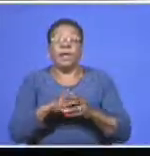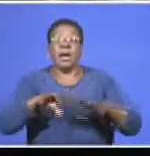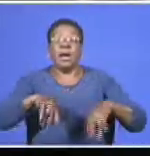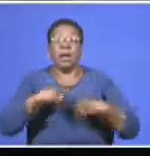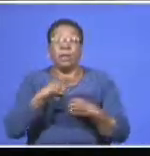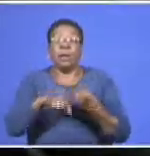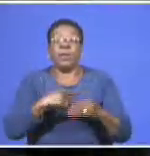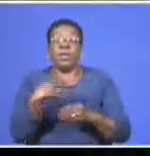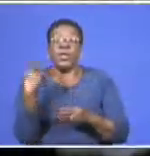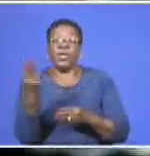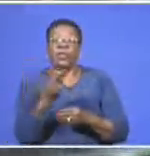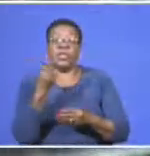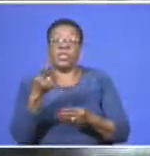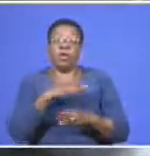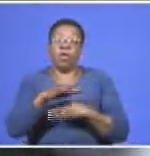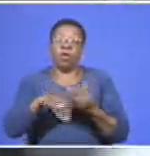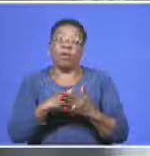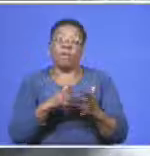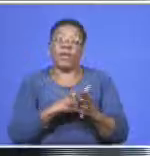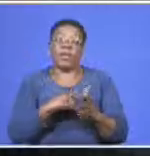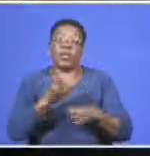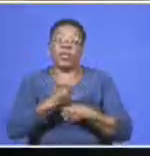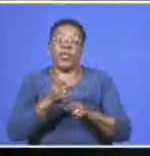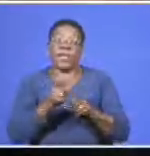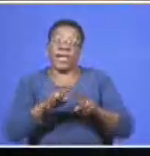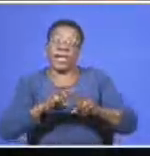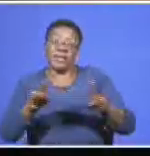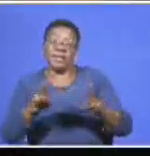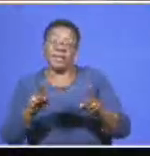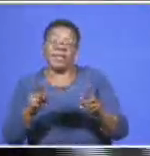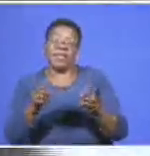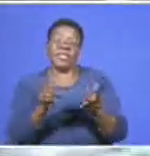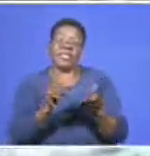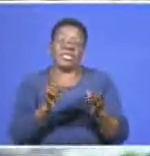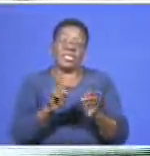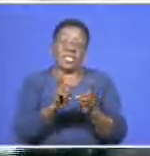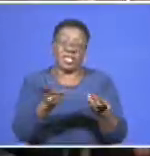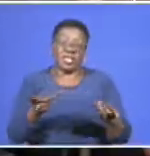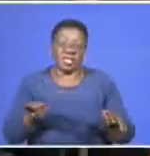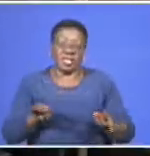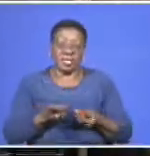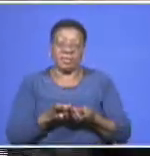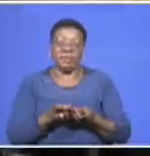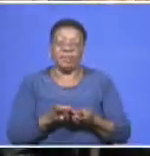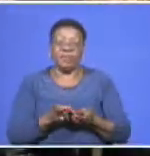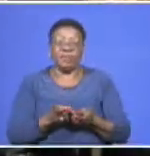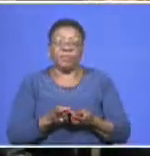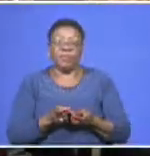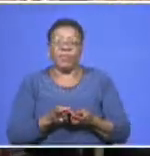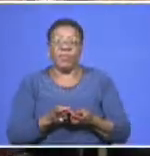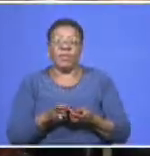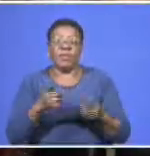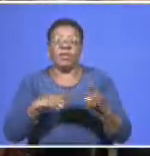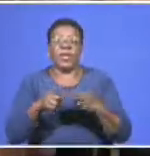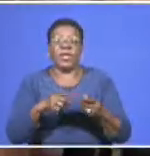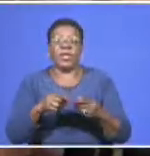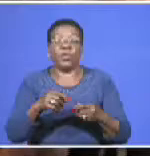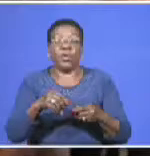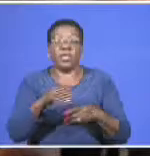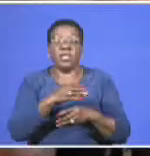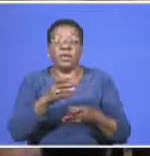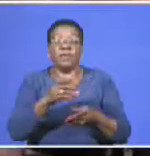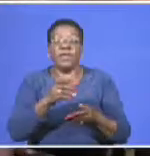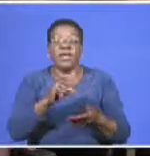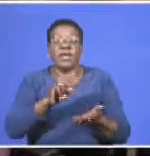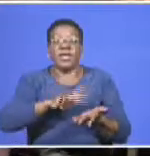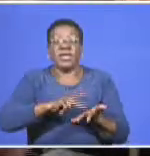about using every morsel to make a brand new dish? We visited Chef Jamal Petty's kitchen where he explained how you